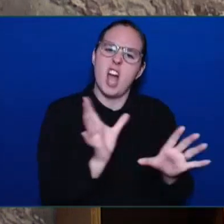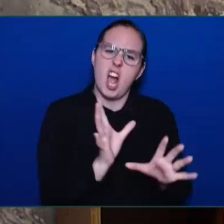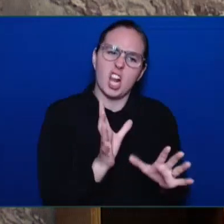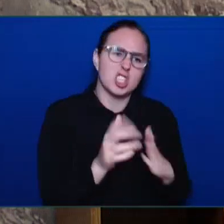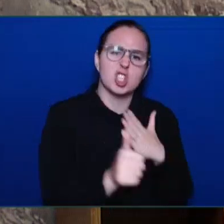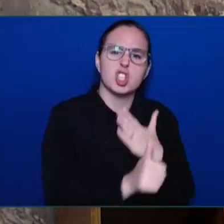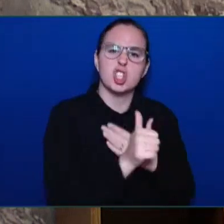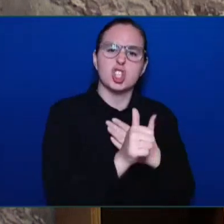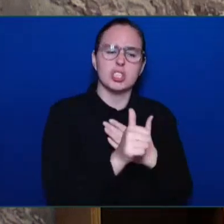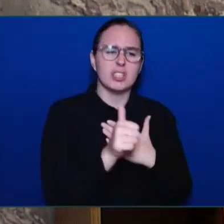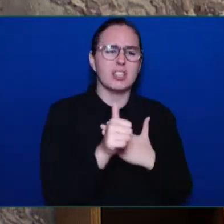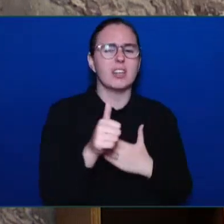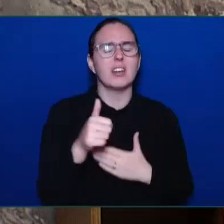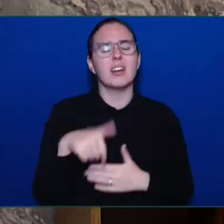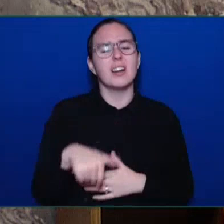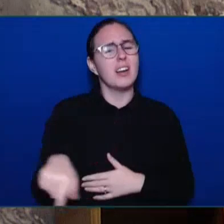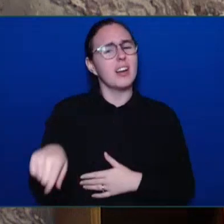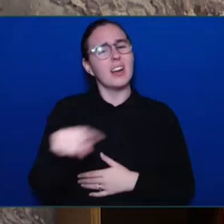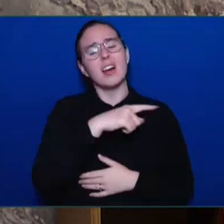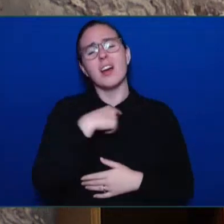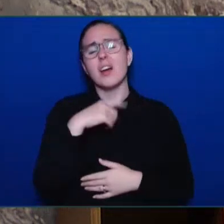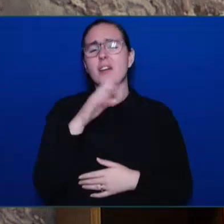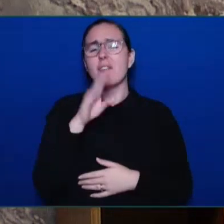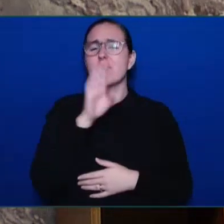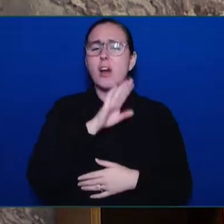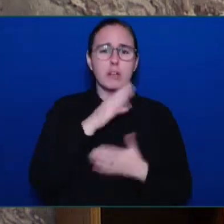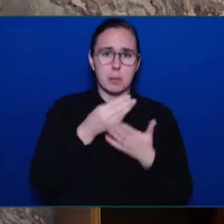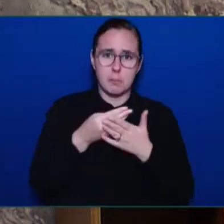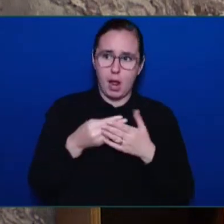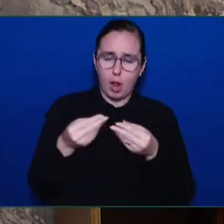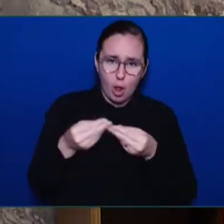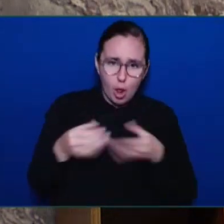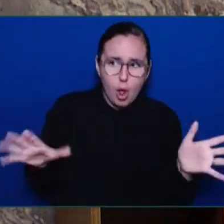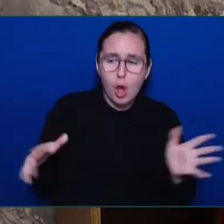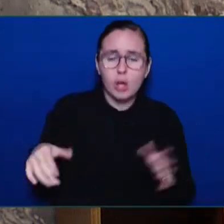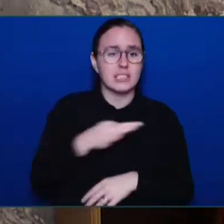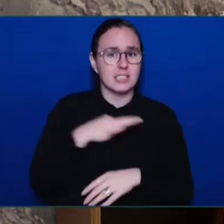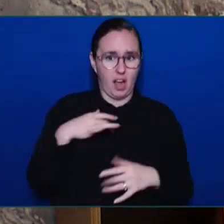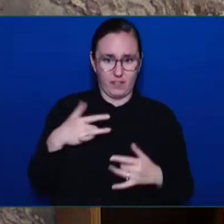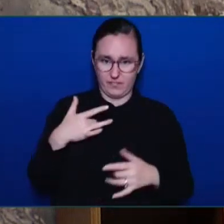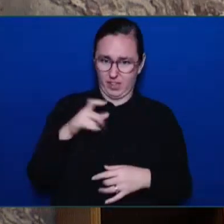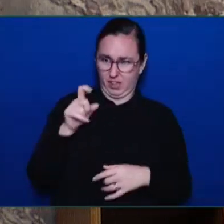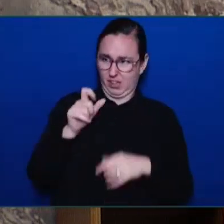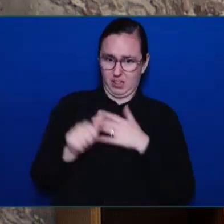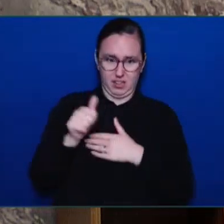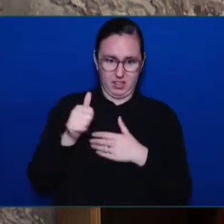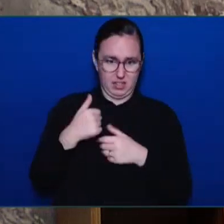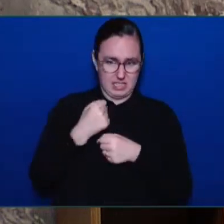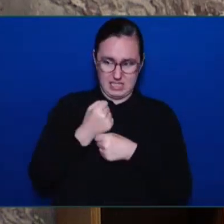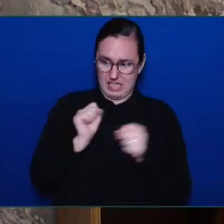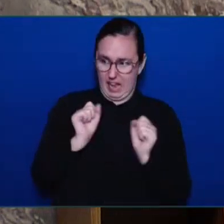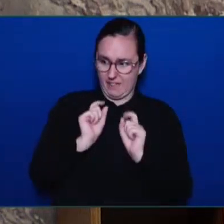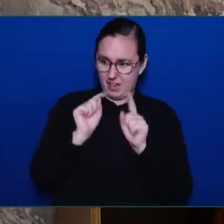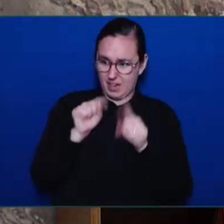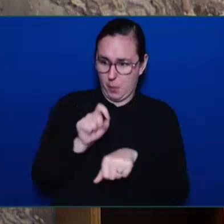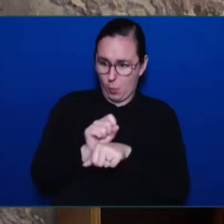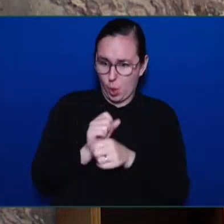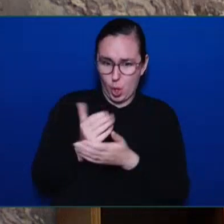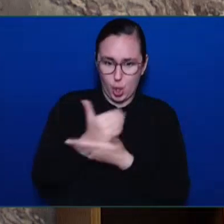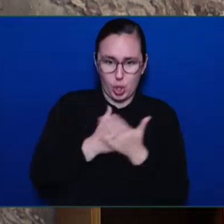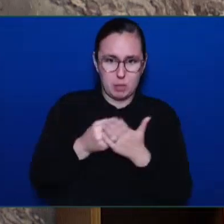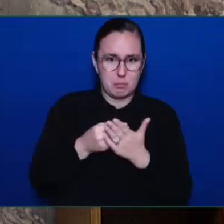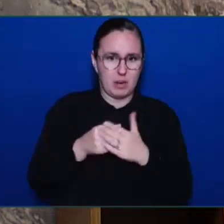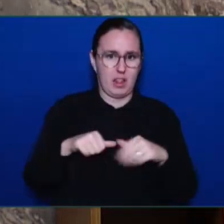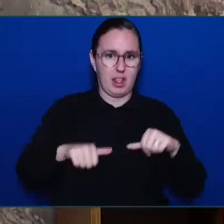coming to work to earn a living," end quote. Mr. Speaker, the soft on crime Premier's catch and release justice system is